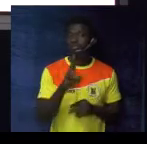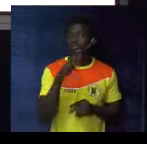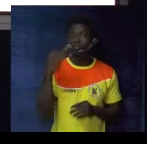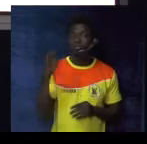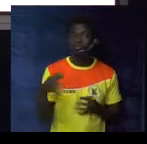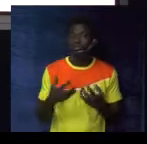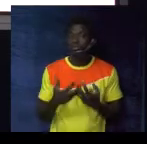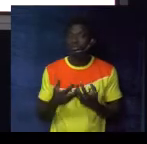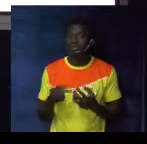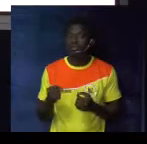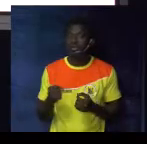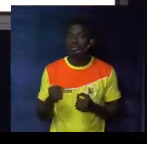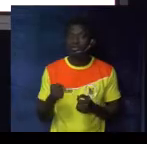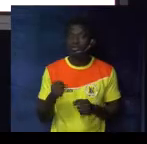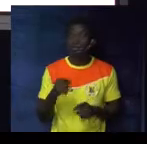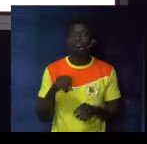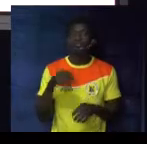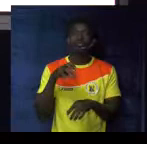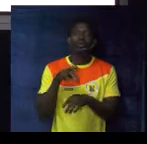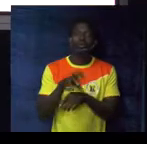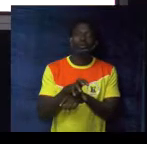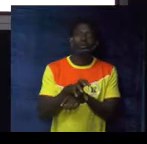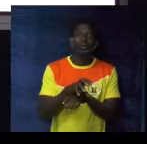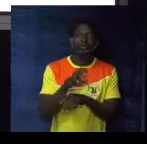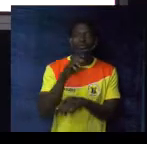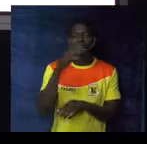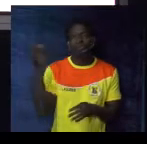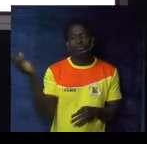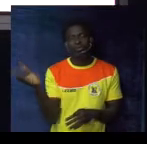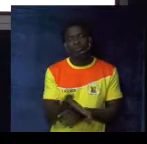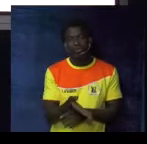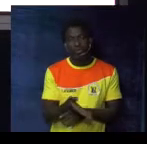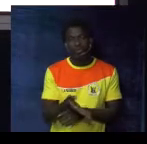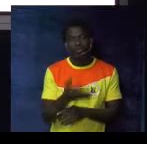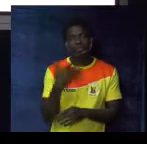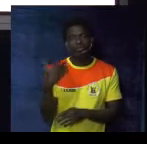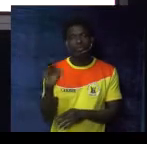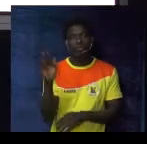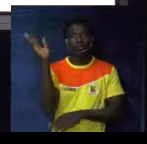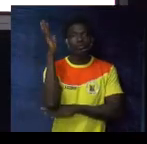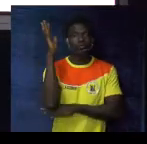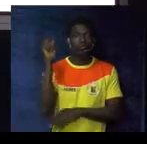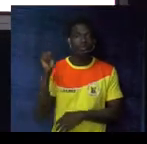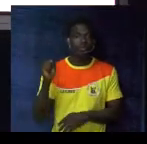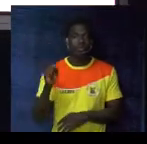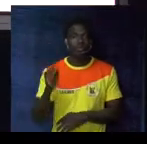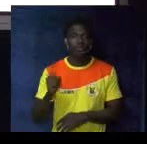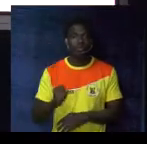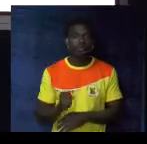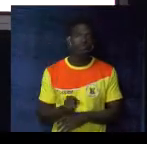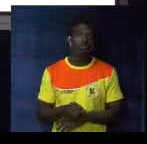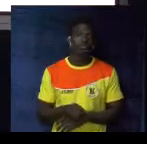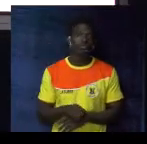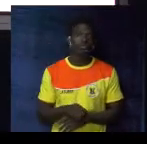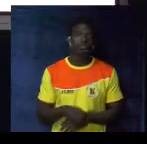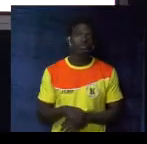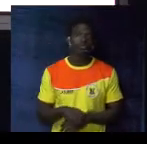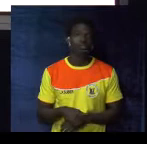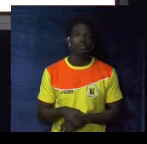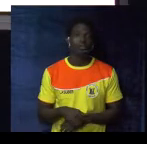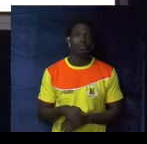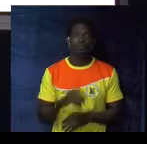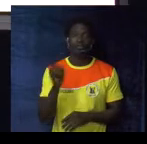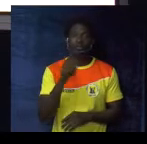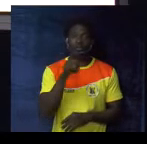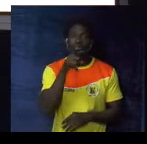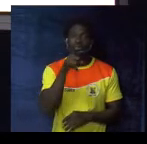one. The use of tractors causes deforestation. The use of tractors causes deforestation, and what's deforestation is the cutting down